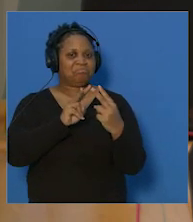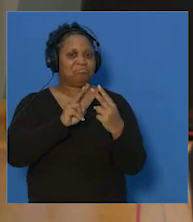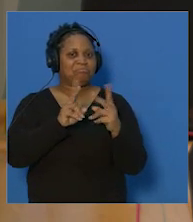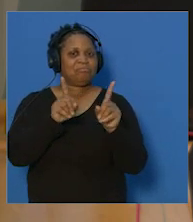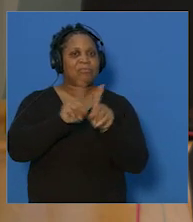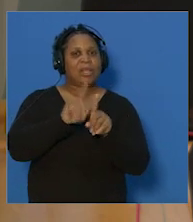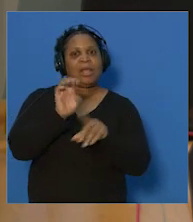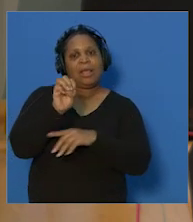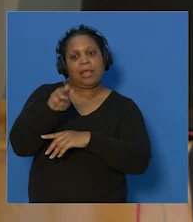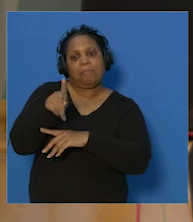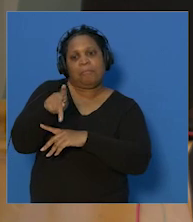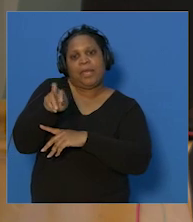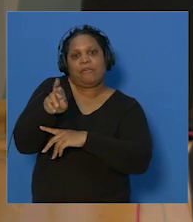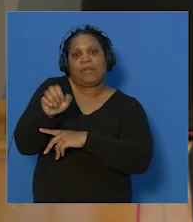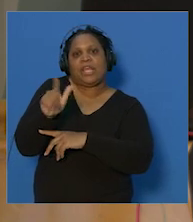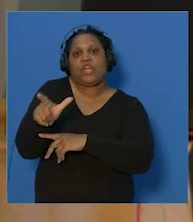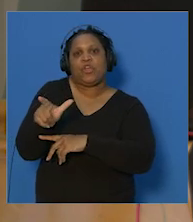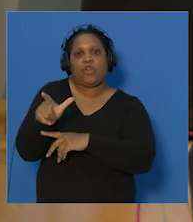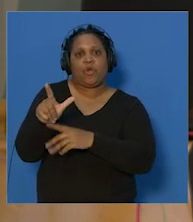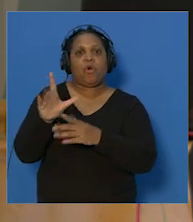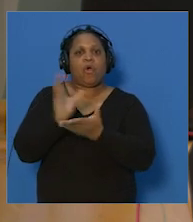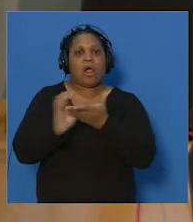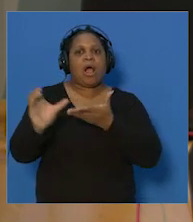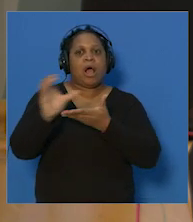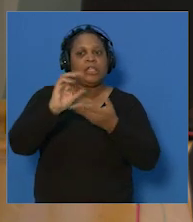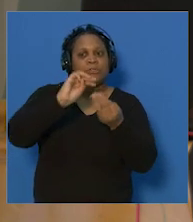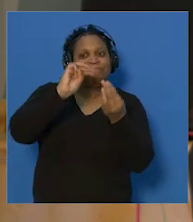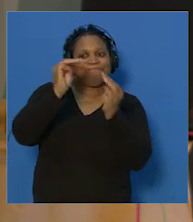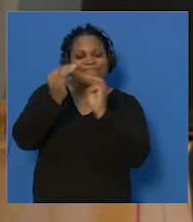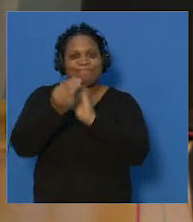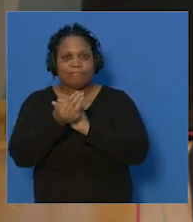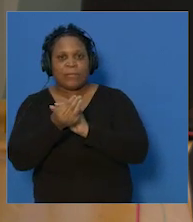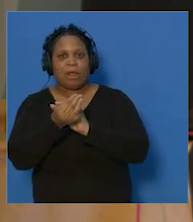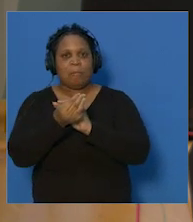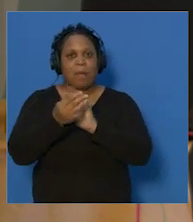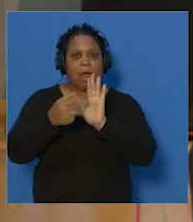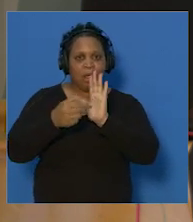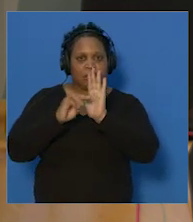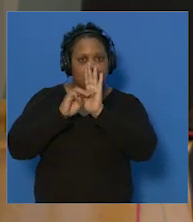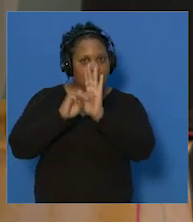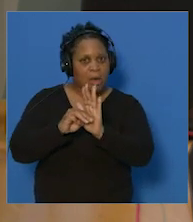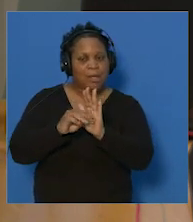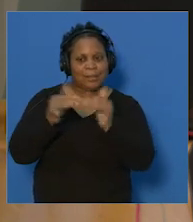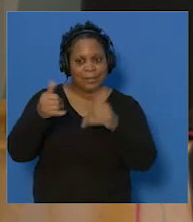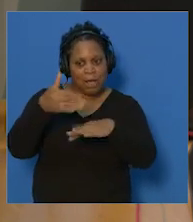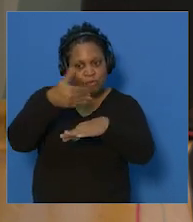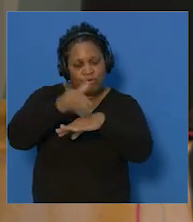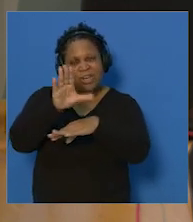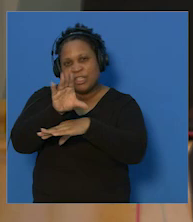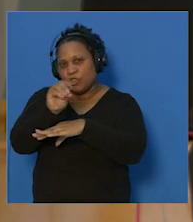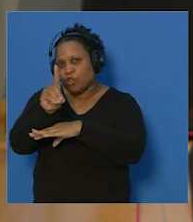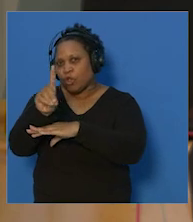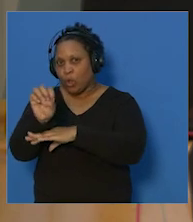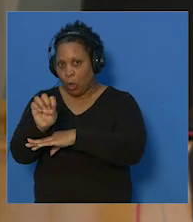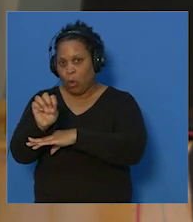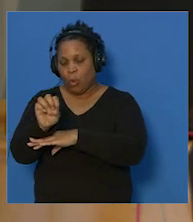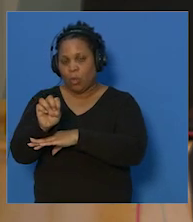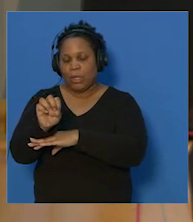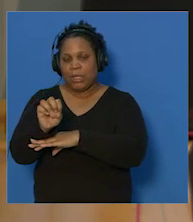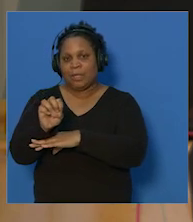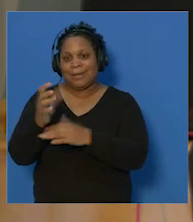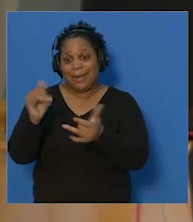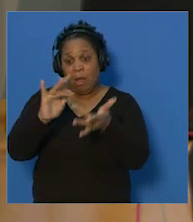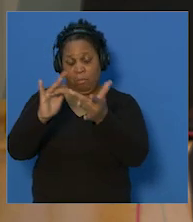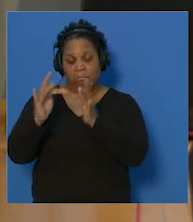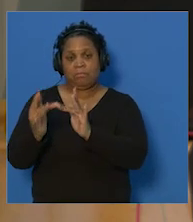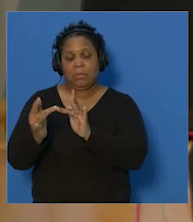College to provide the modeling, and we were able to have Public Health England release the code, so to speak. So we've got